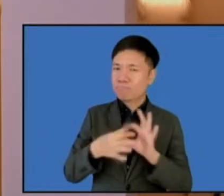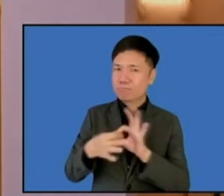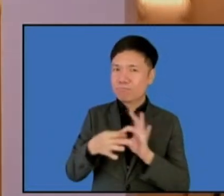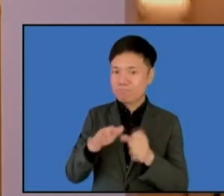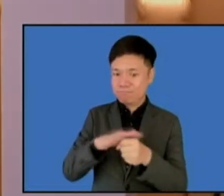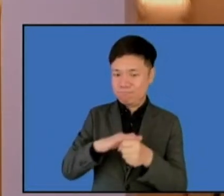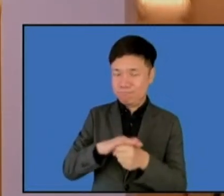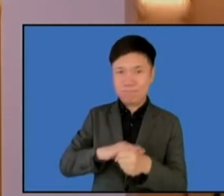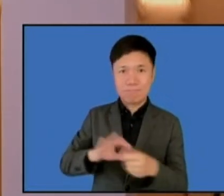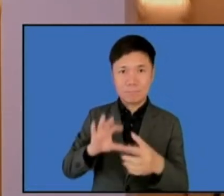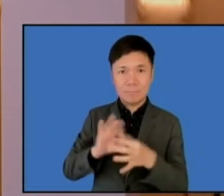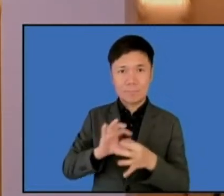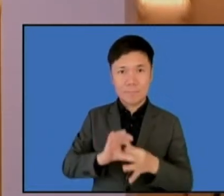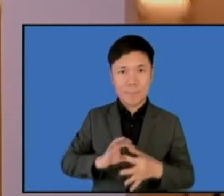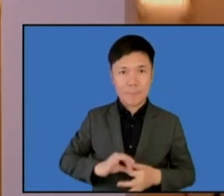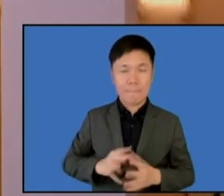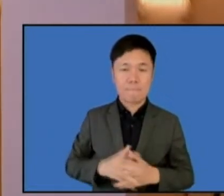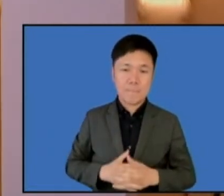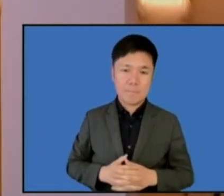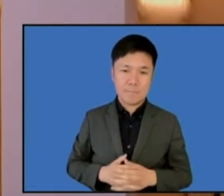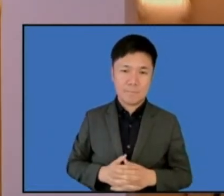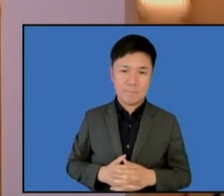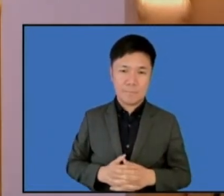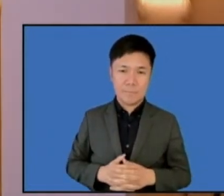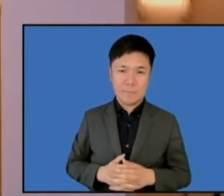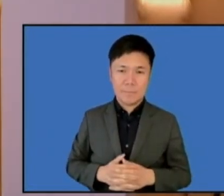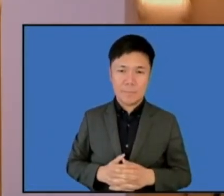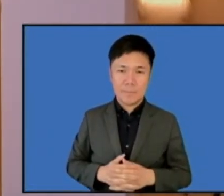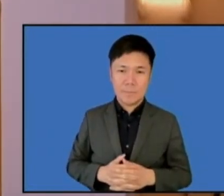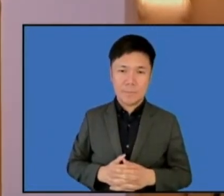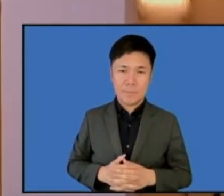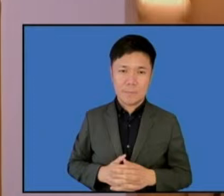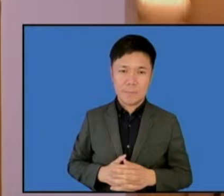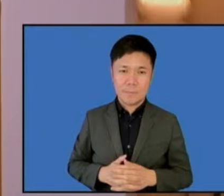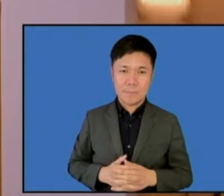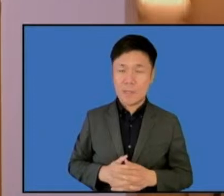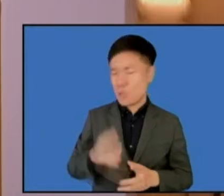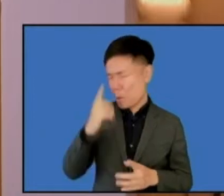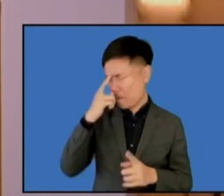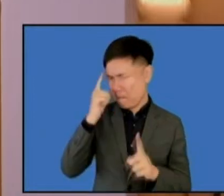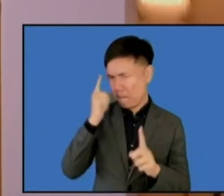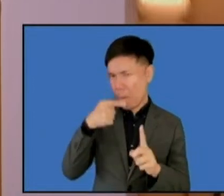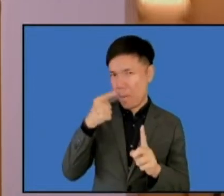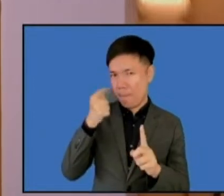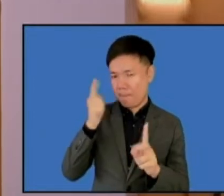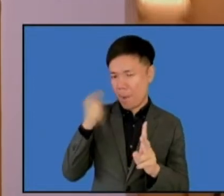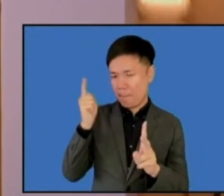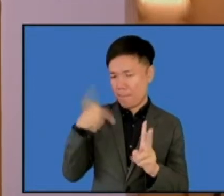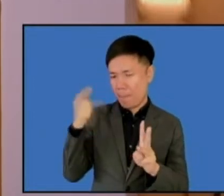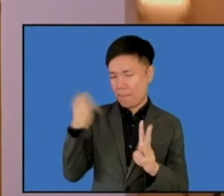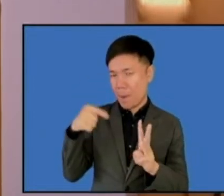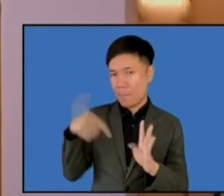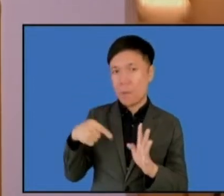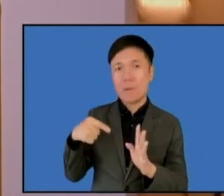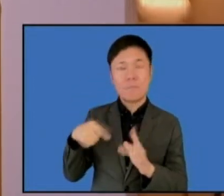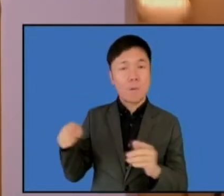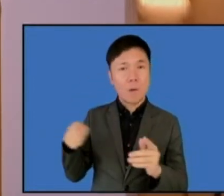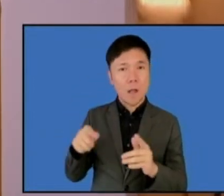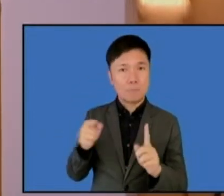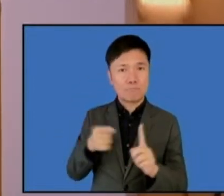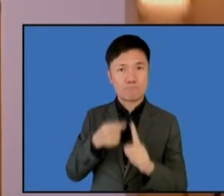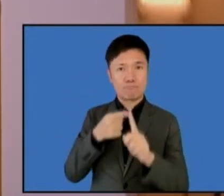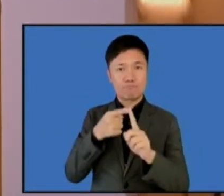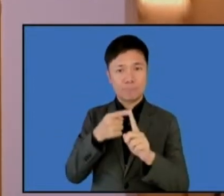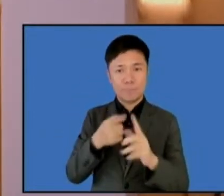I know that you will pick out the really key ones that you think that we should focus on, and what remains